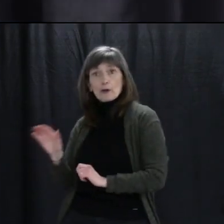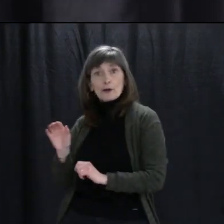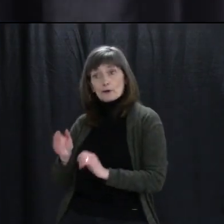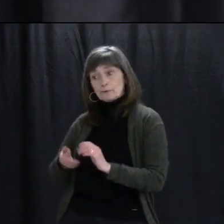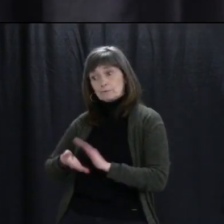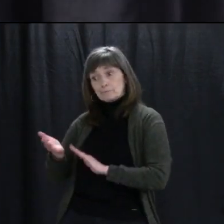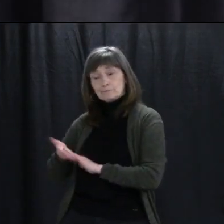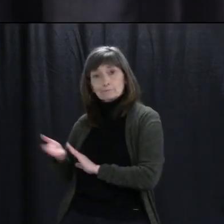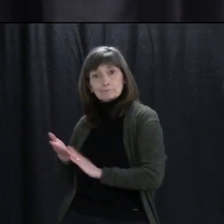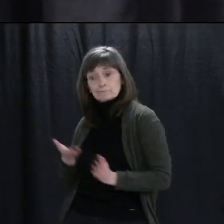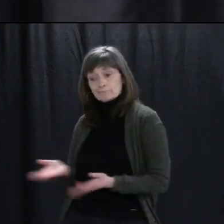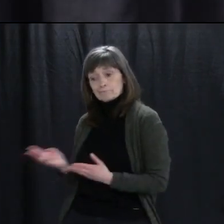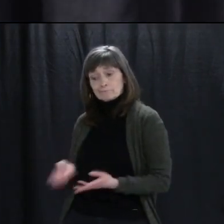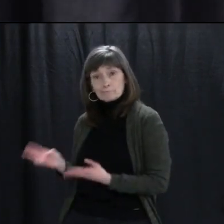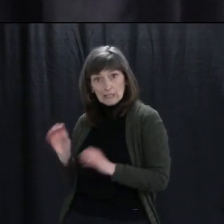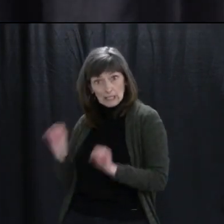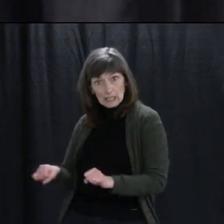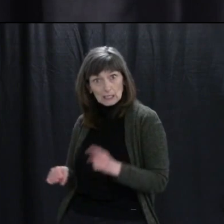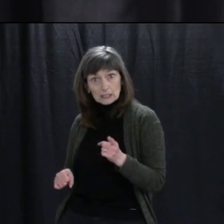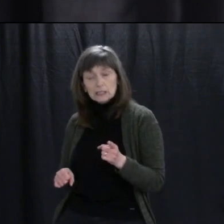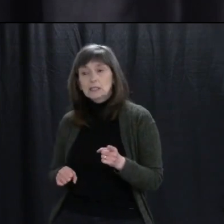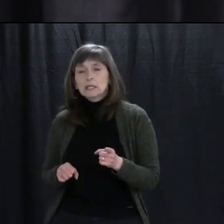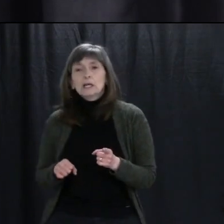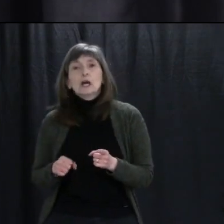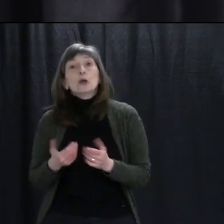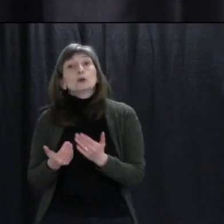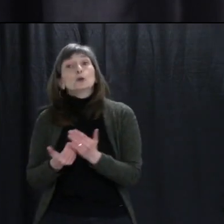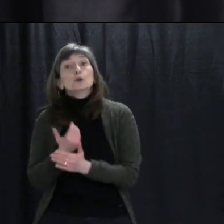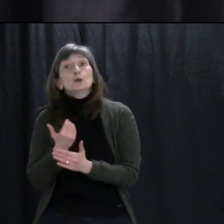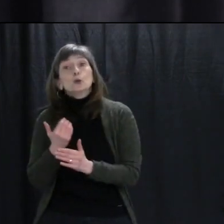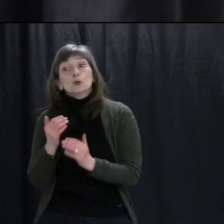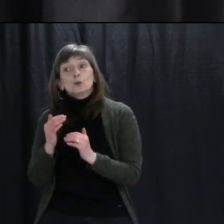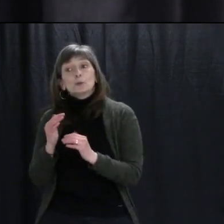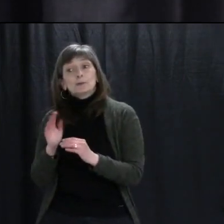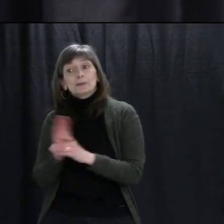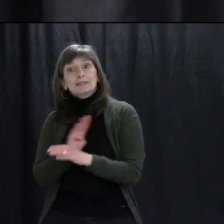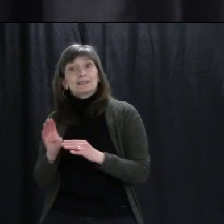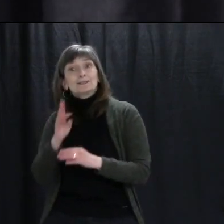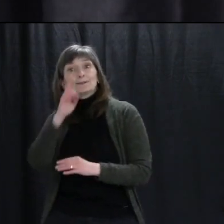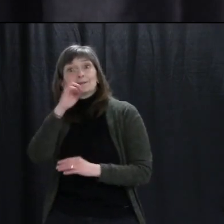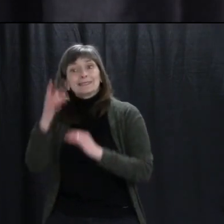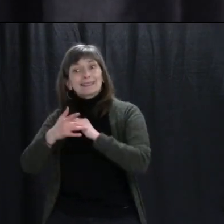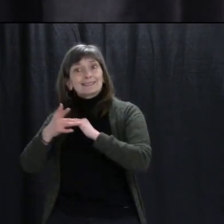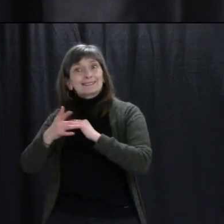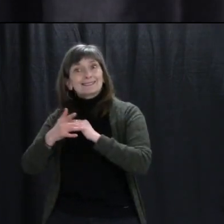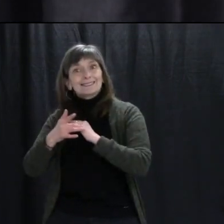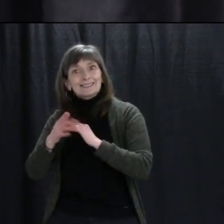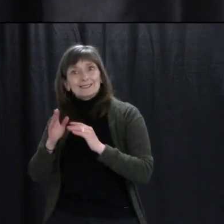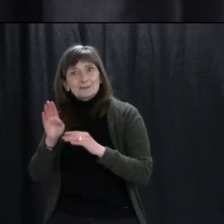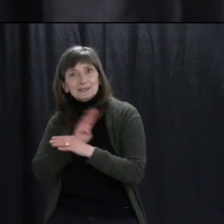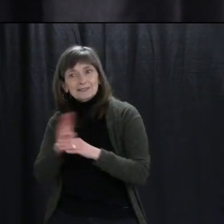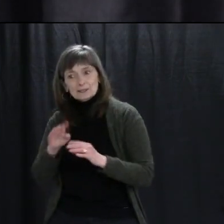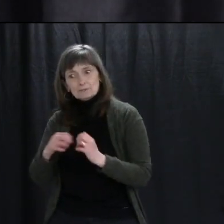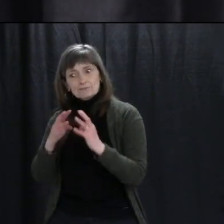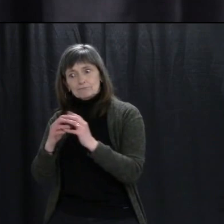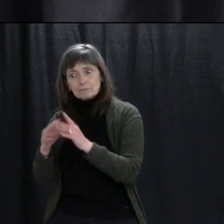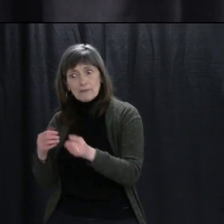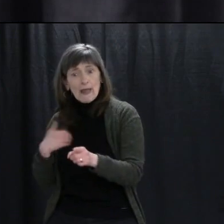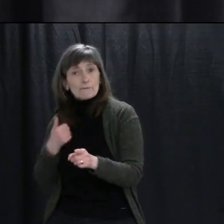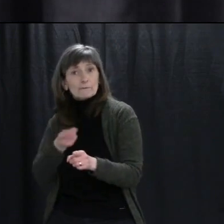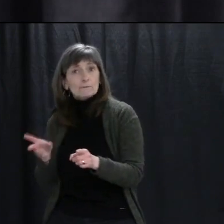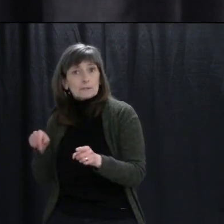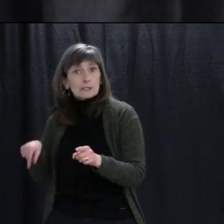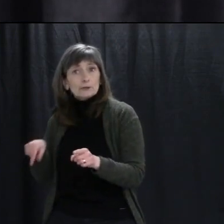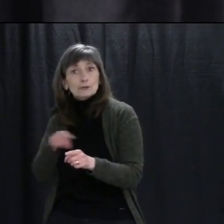the group of entrepreneurs, they have identified people who can do that within the province. We've certainly